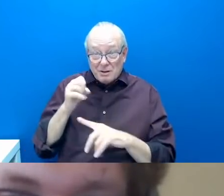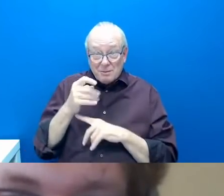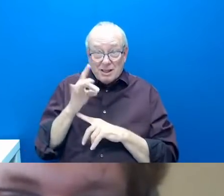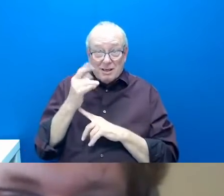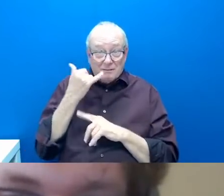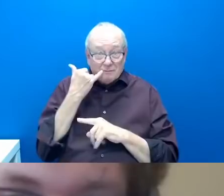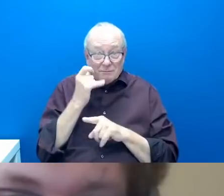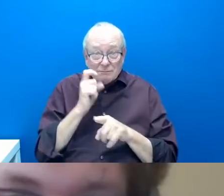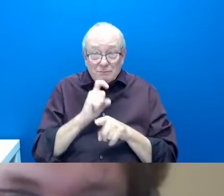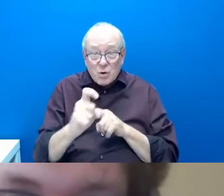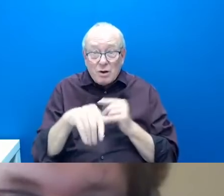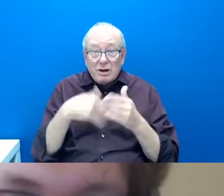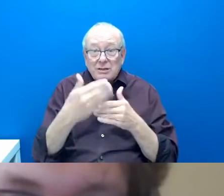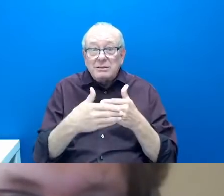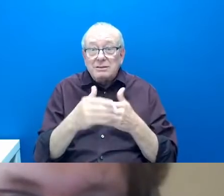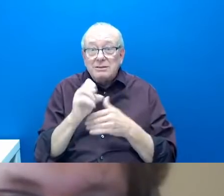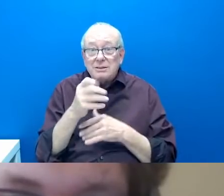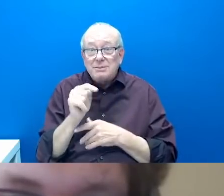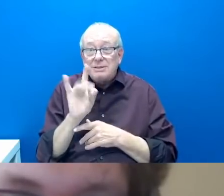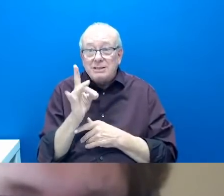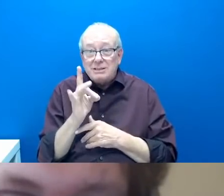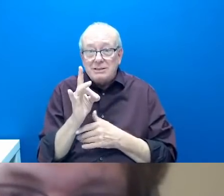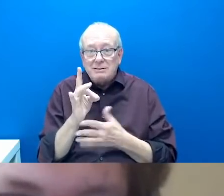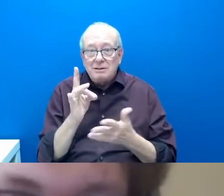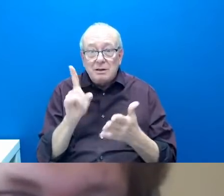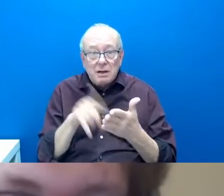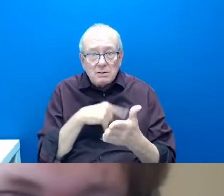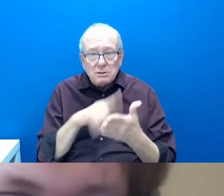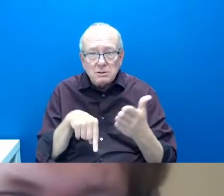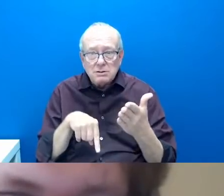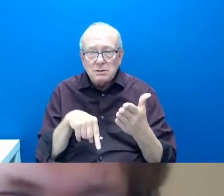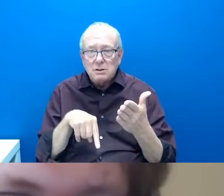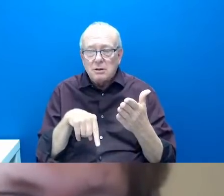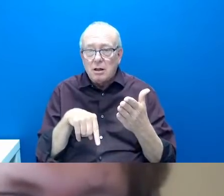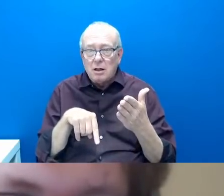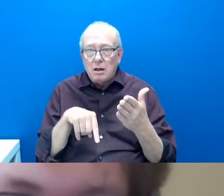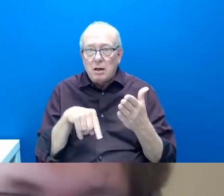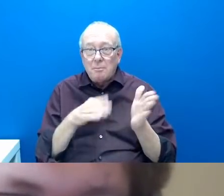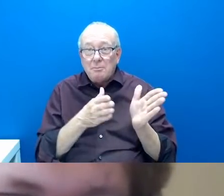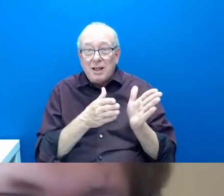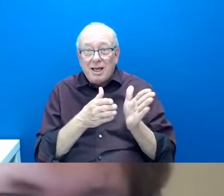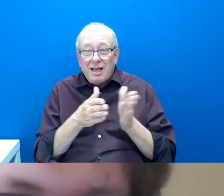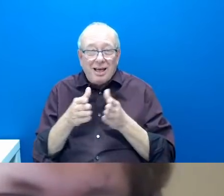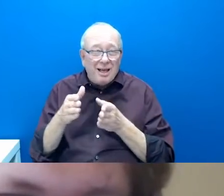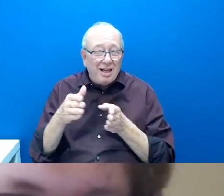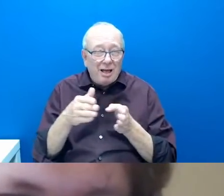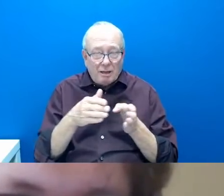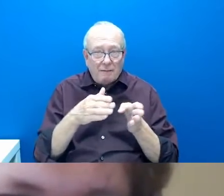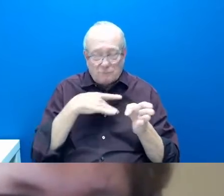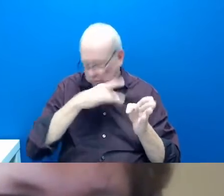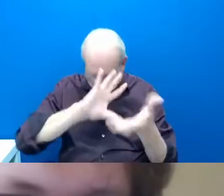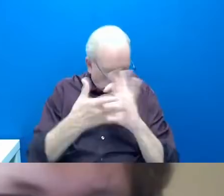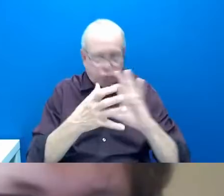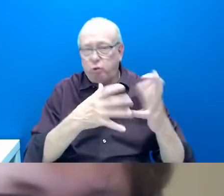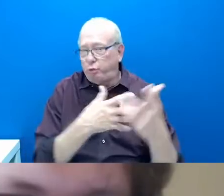call about September 8th and how this last week has been. That unshakiness of a path